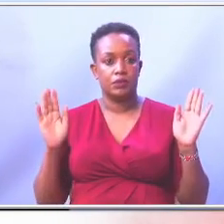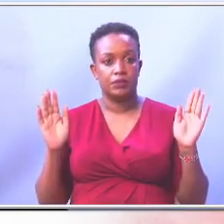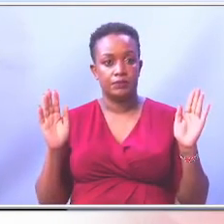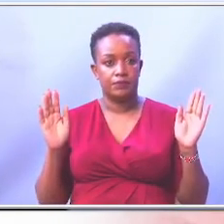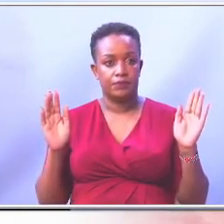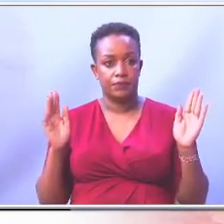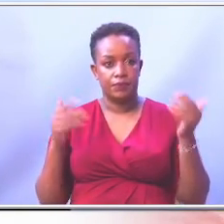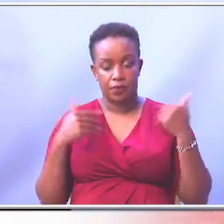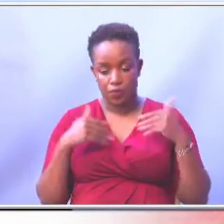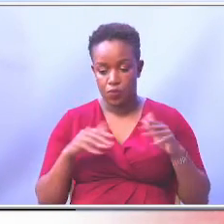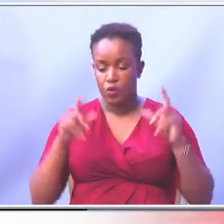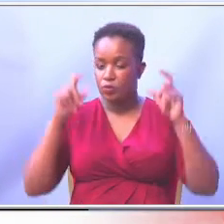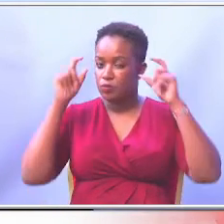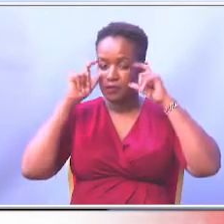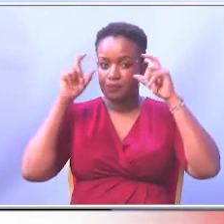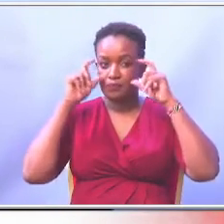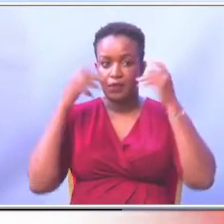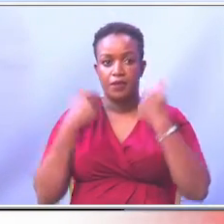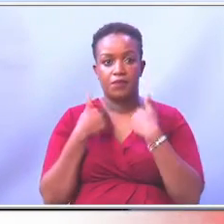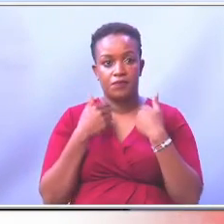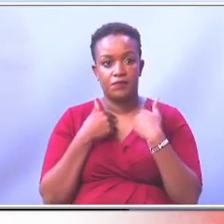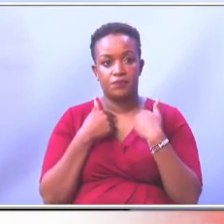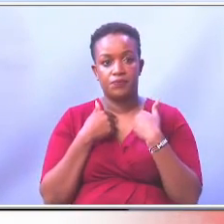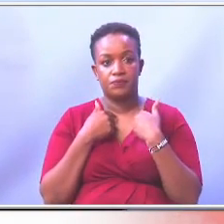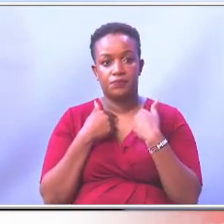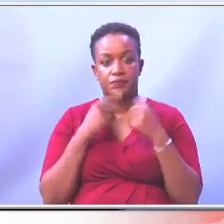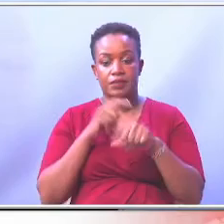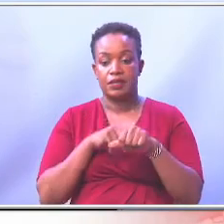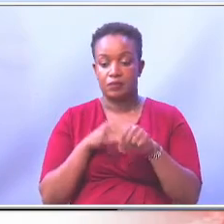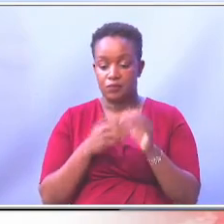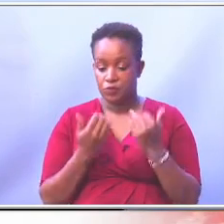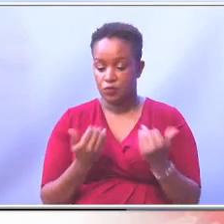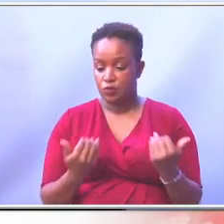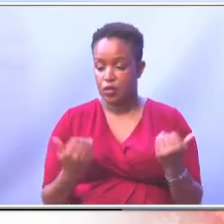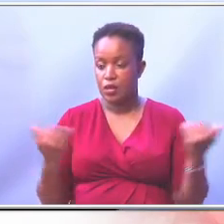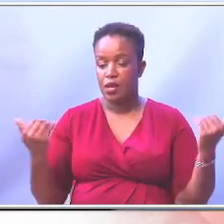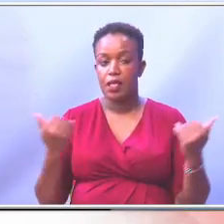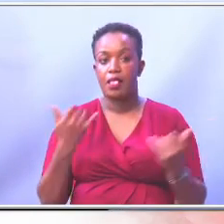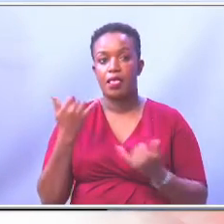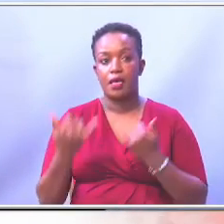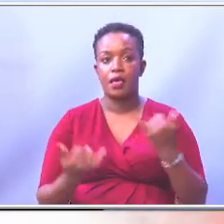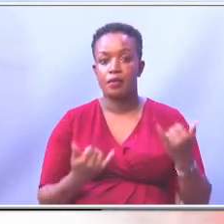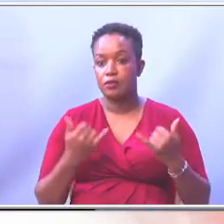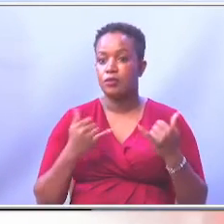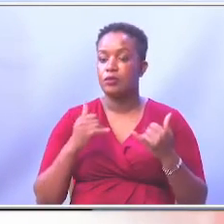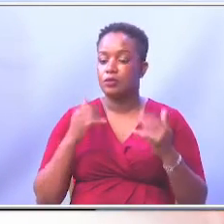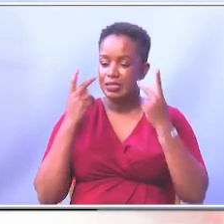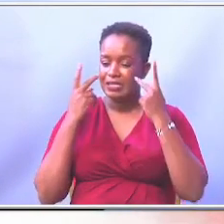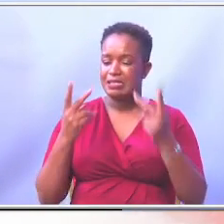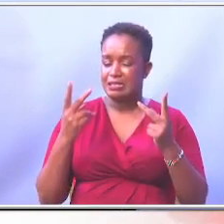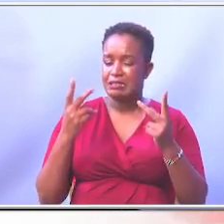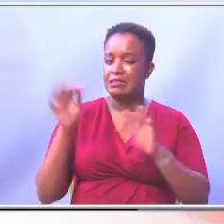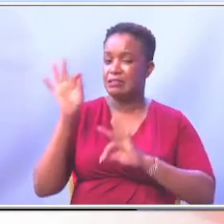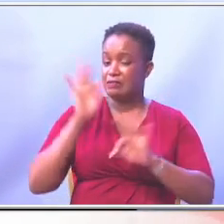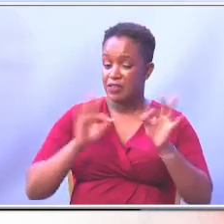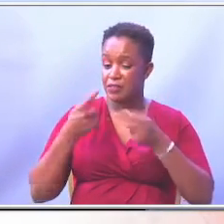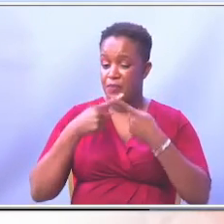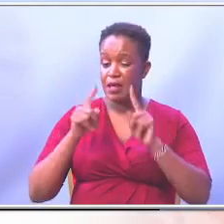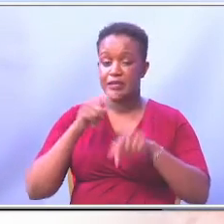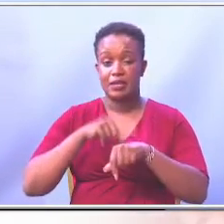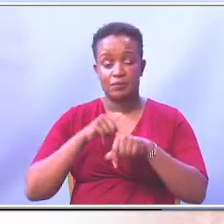Singependa kuvaa miwani. Tutoto wadogo unapataga watoto nataka kuvaa miwani na car fancy and all that. But after umeanza